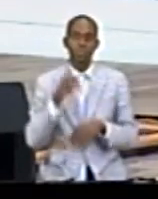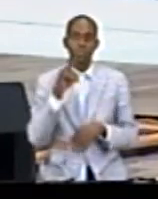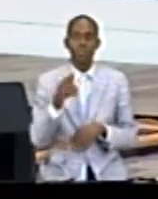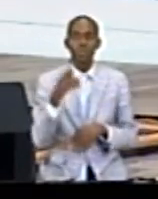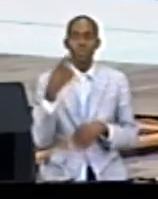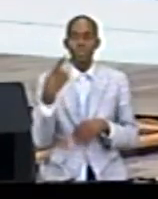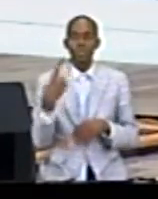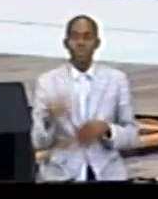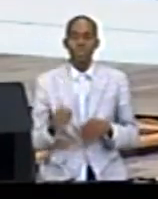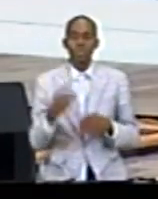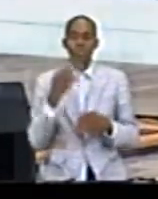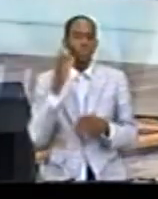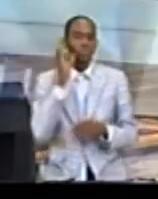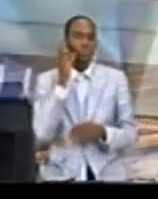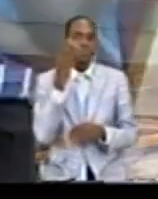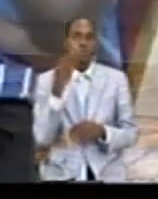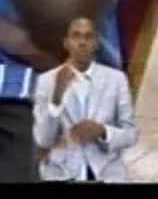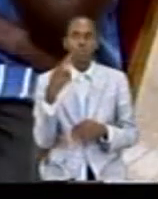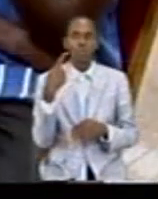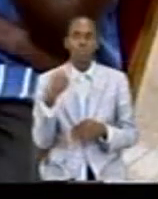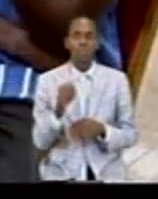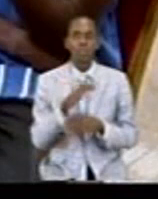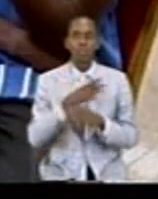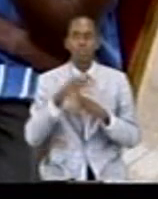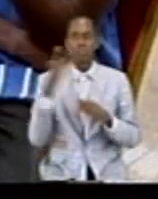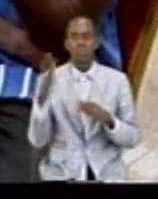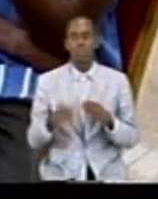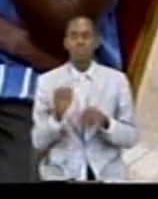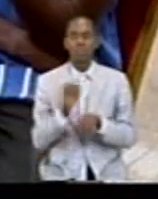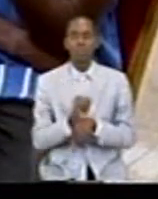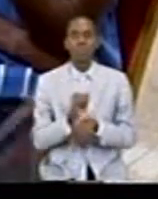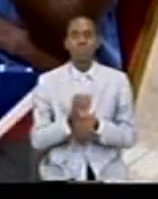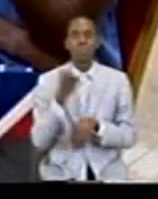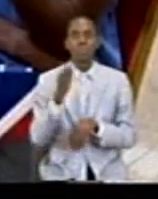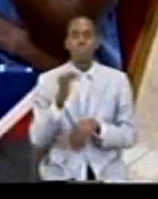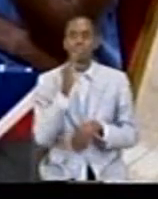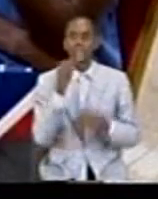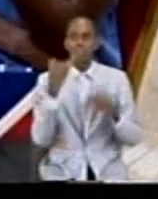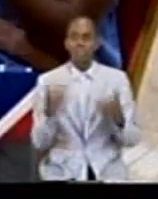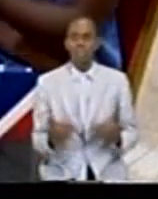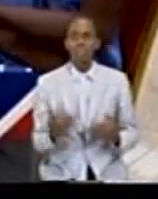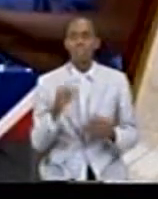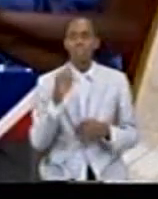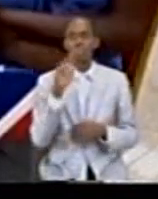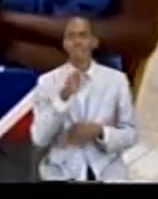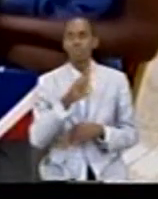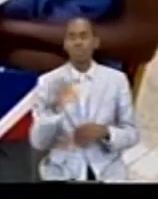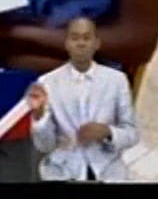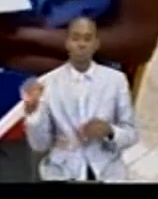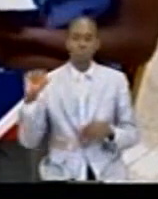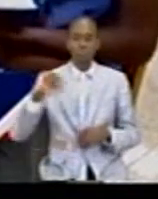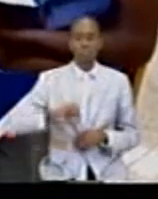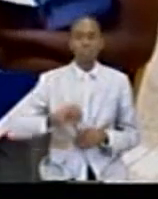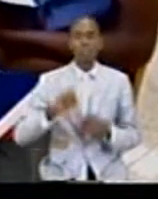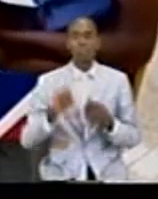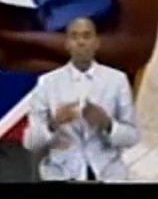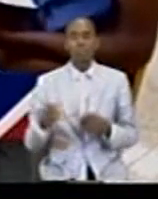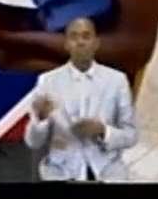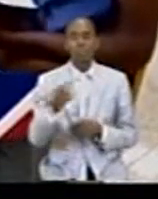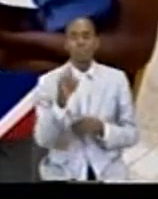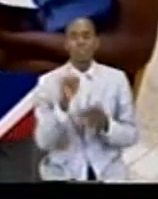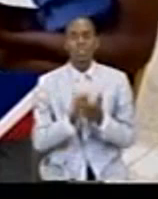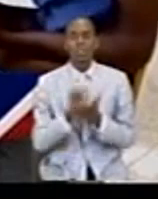finished work at Calvary, there is therefore now no condemnation to them which are